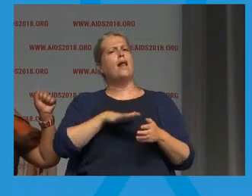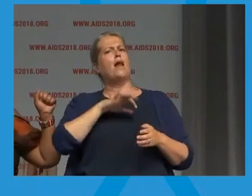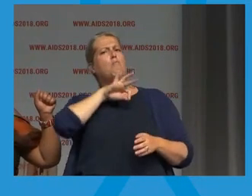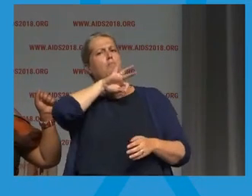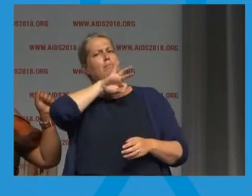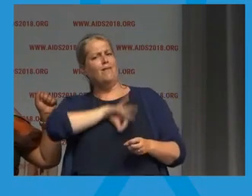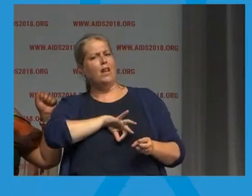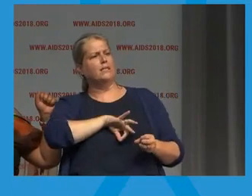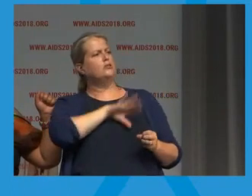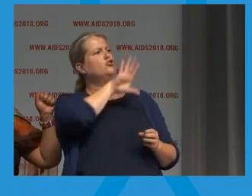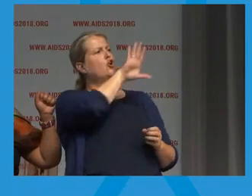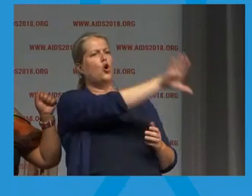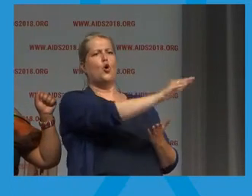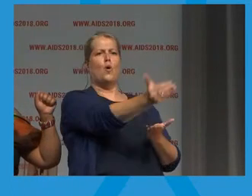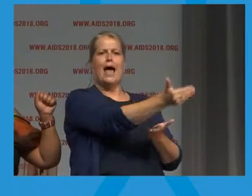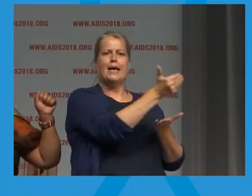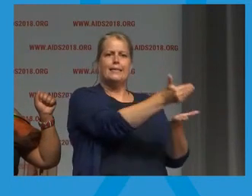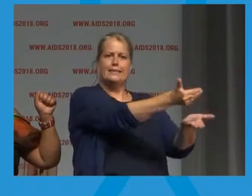my own work.